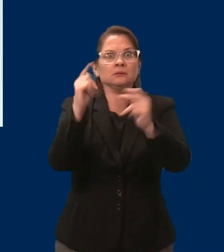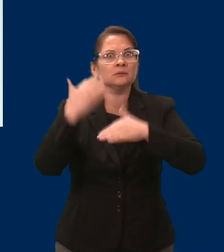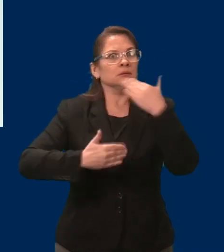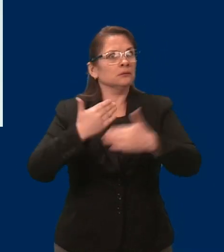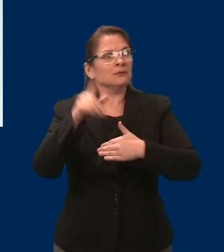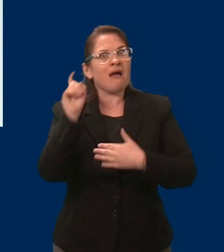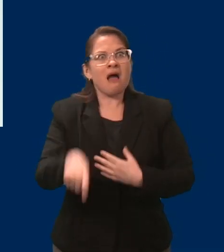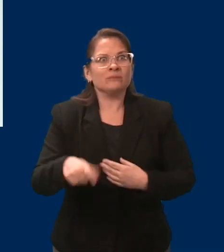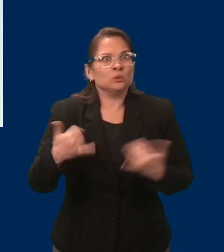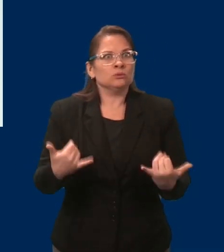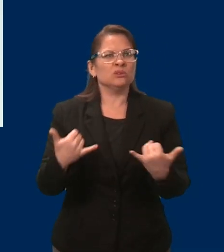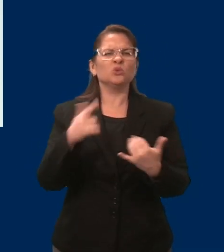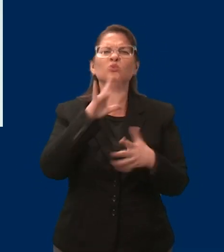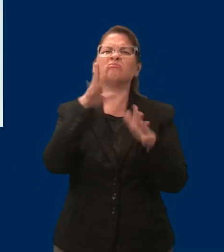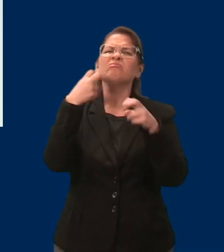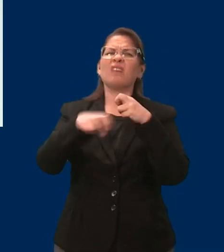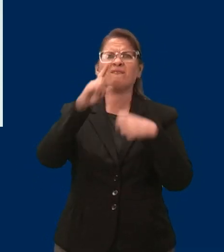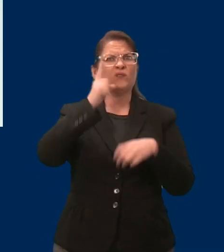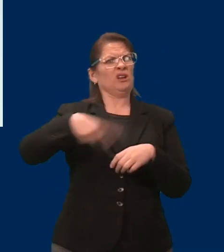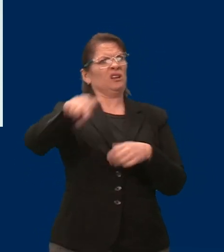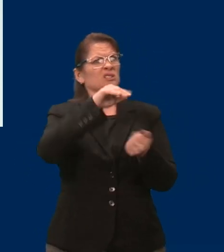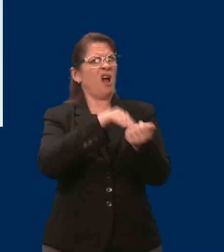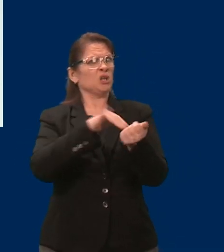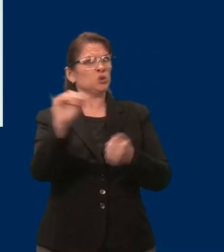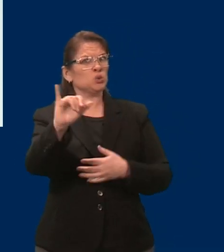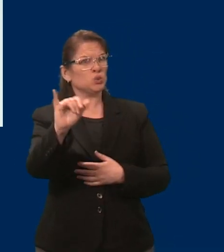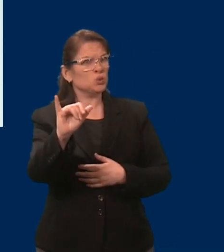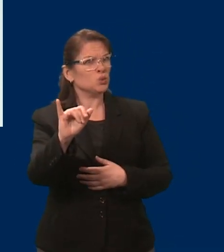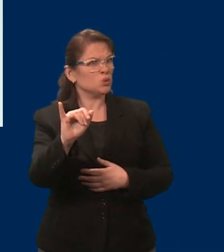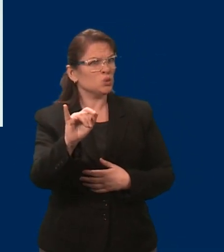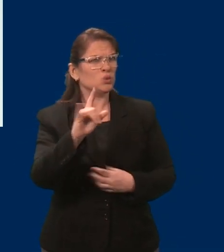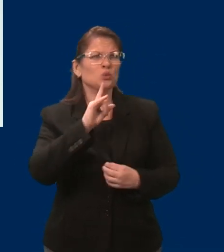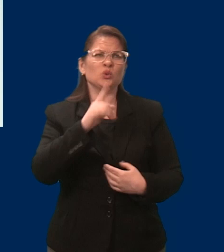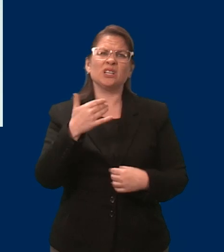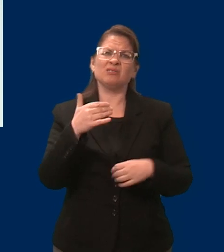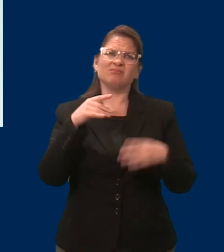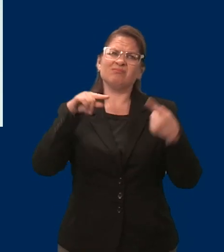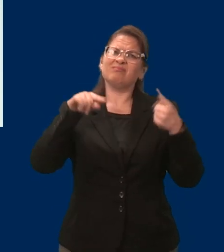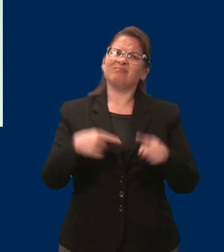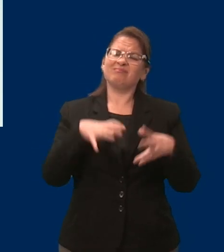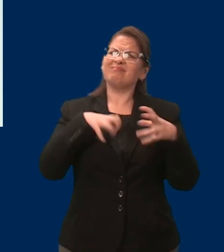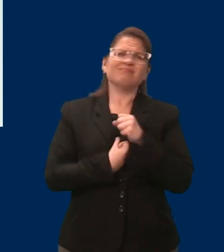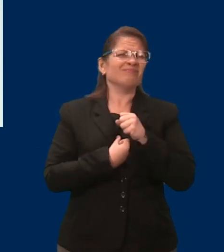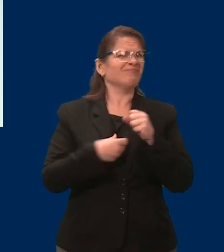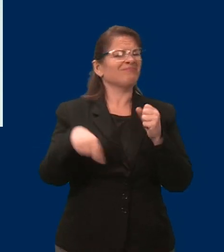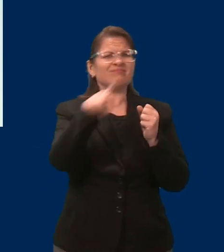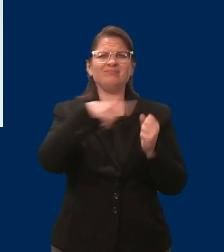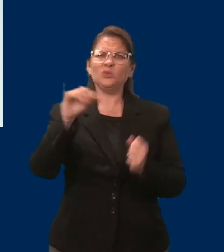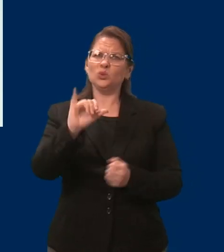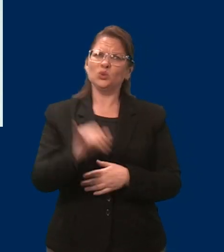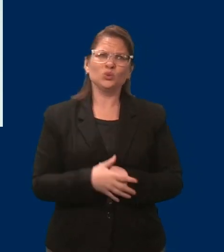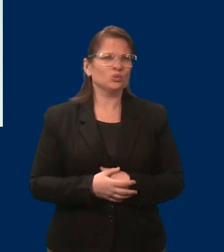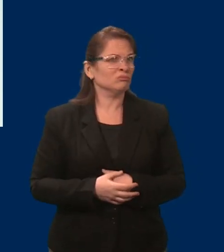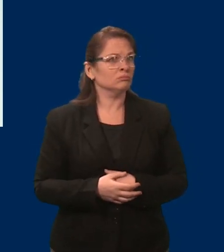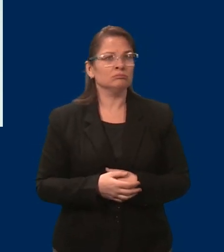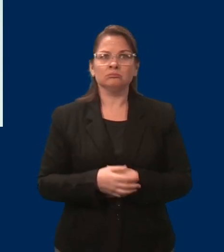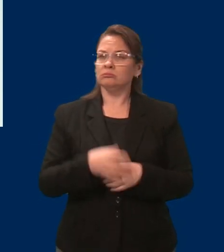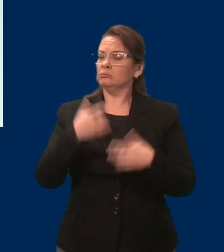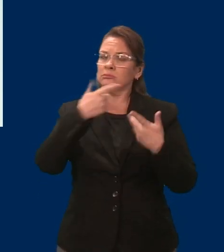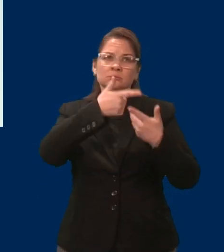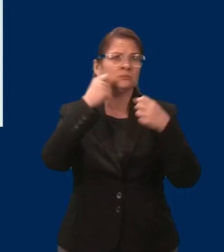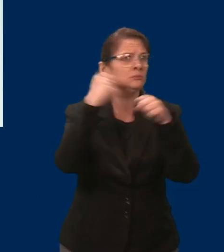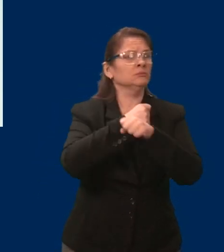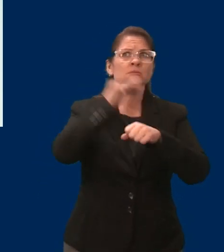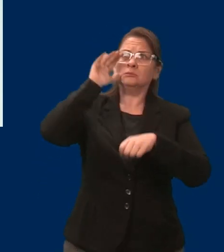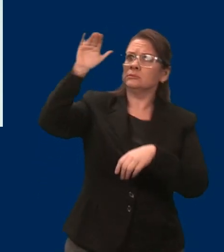but I know it hurt her knowing that she wanted to get this child seen and helped, but she knew there were all these boxes that she needed to check off to do